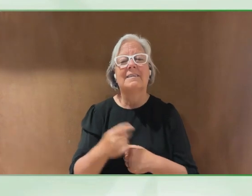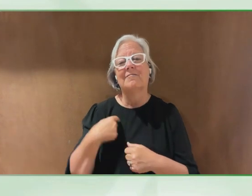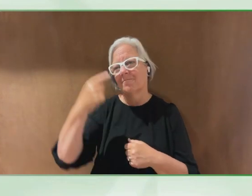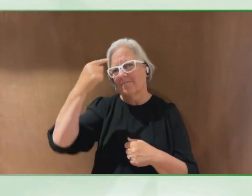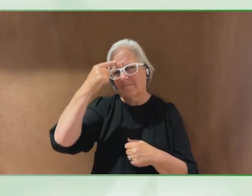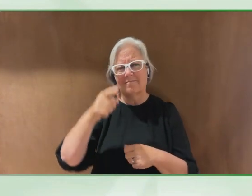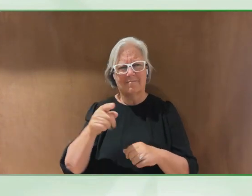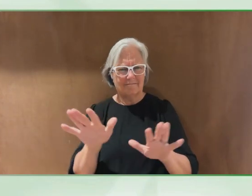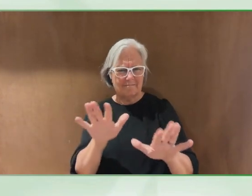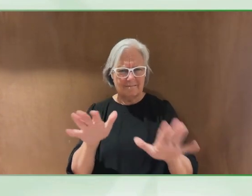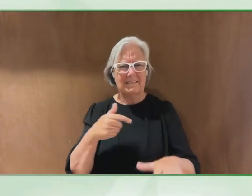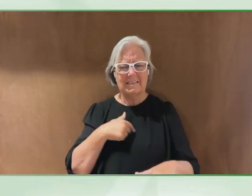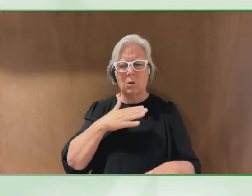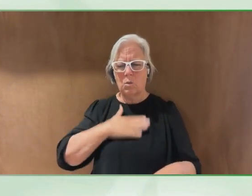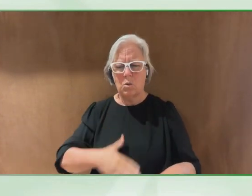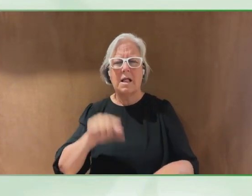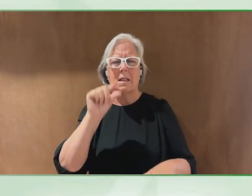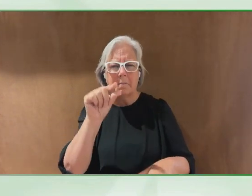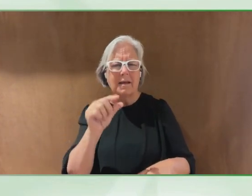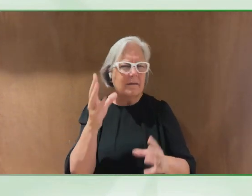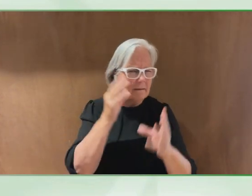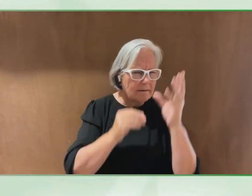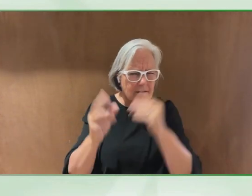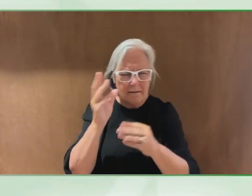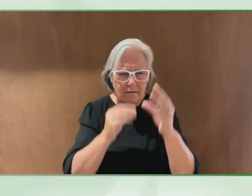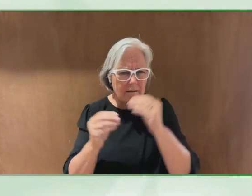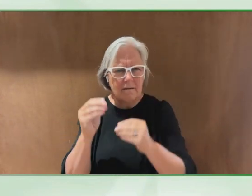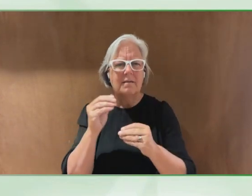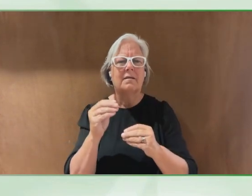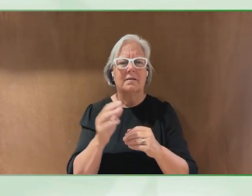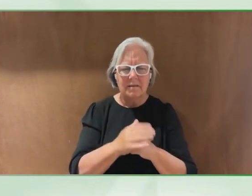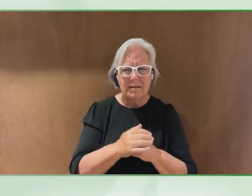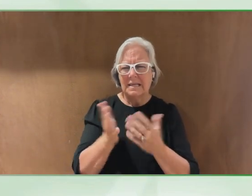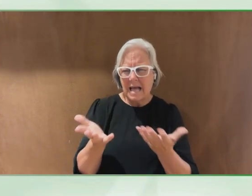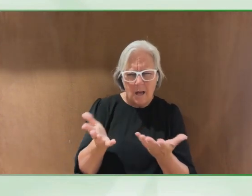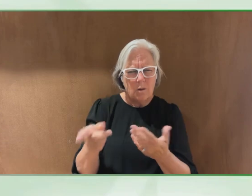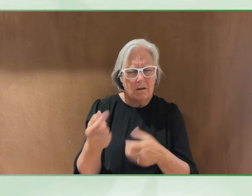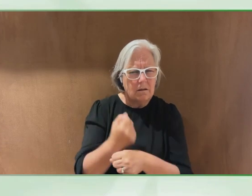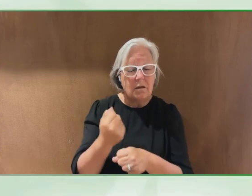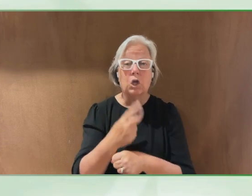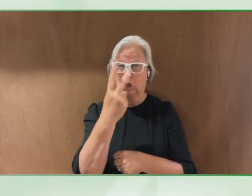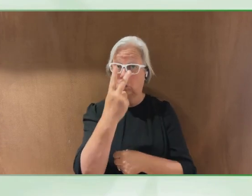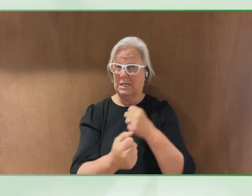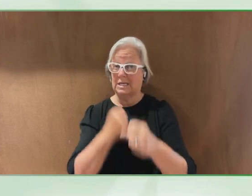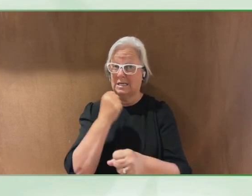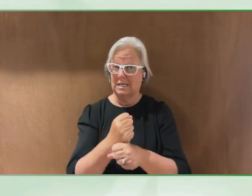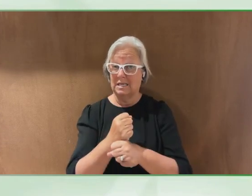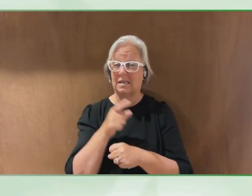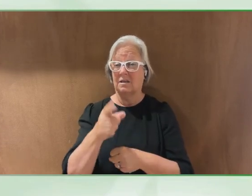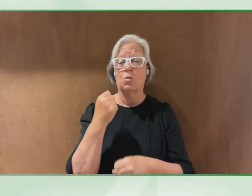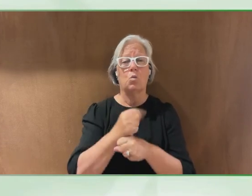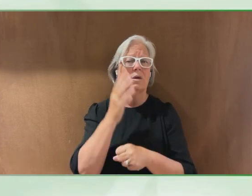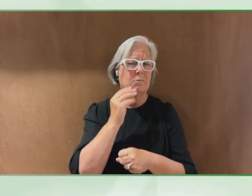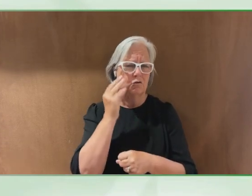learn a lot more about how our government functioned, and so it was a 2-year work experience. I